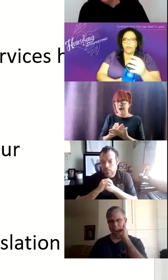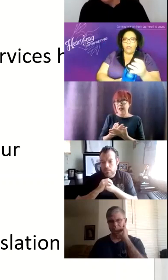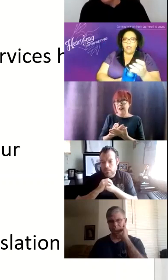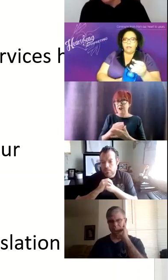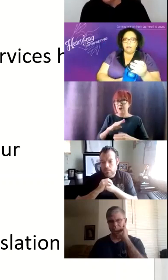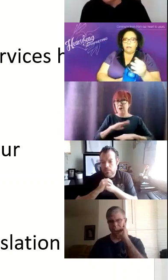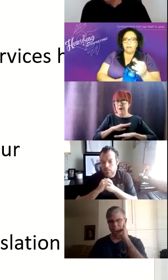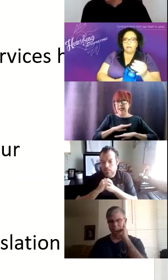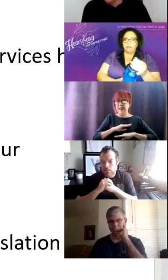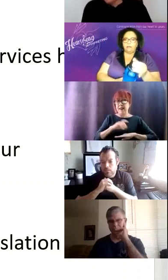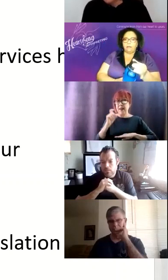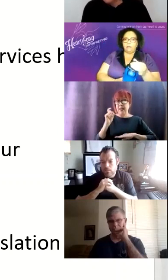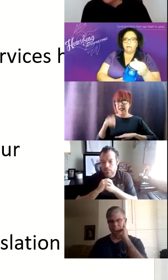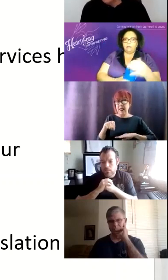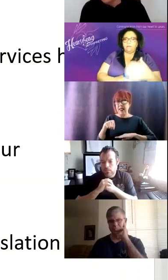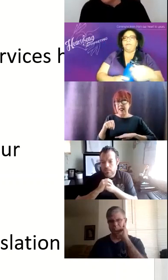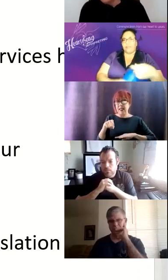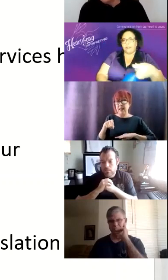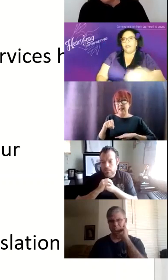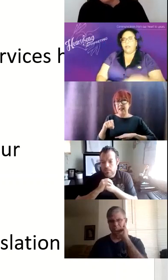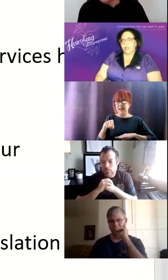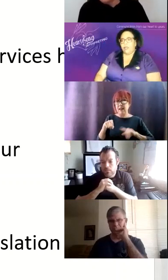that the community has.